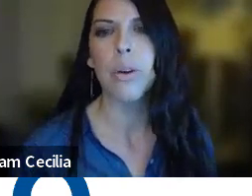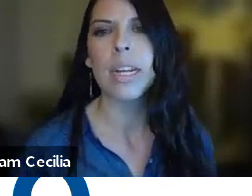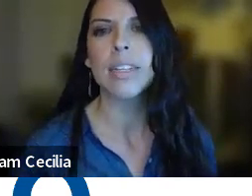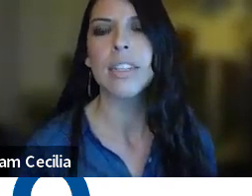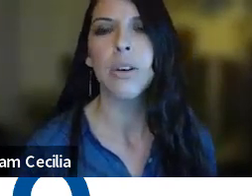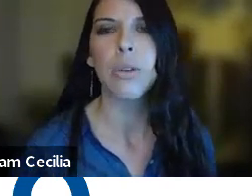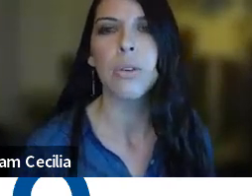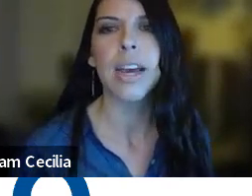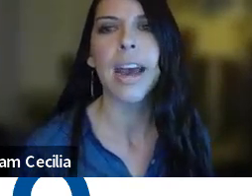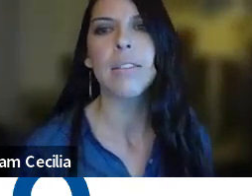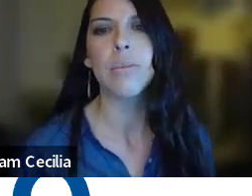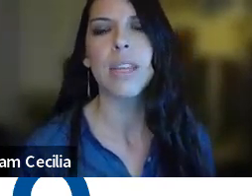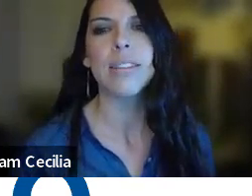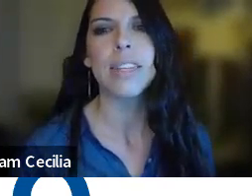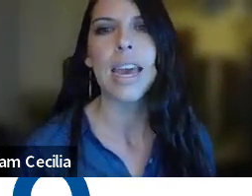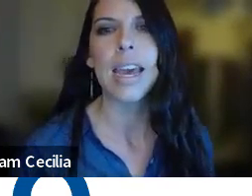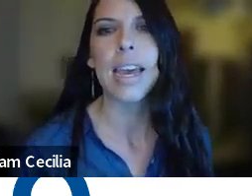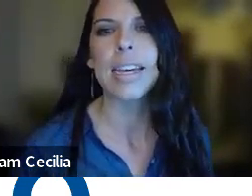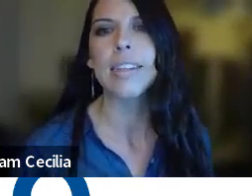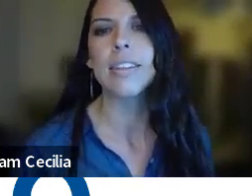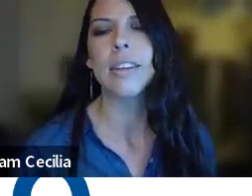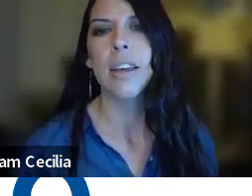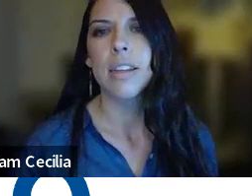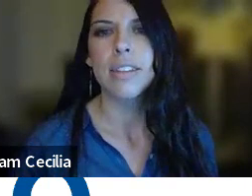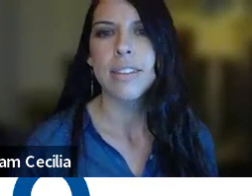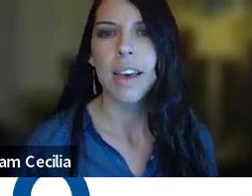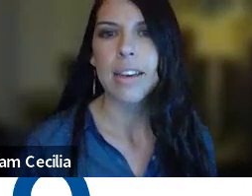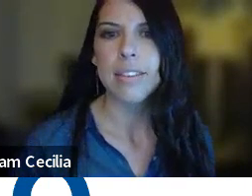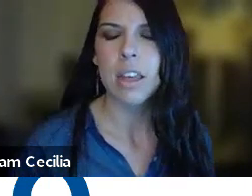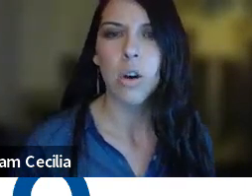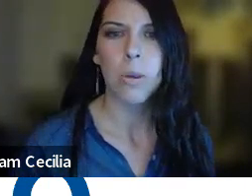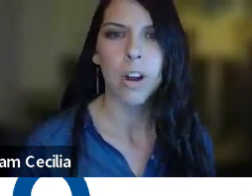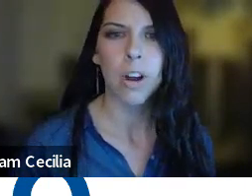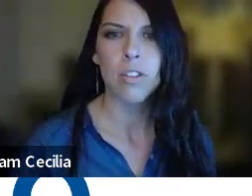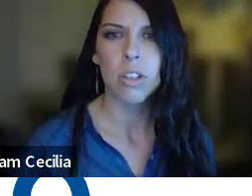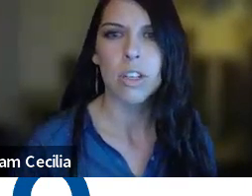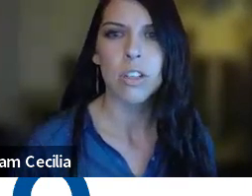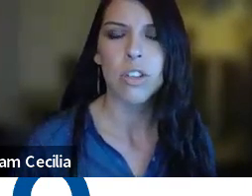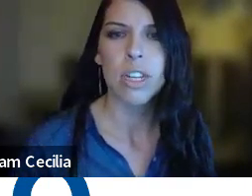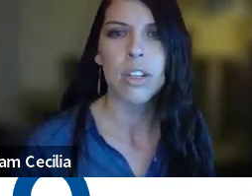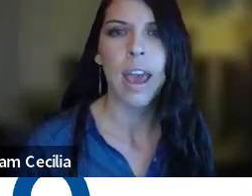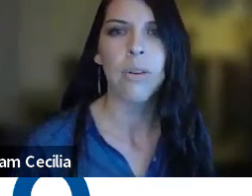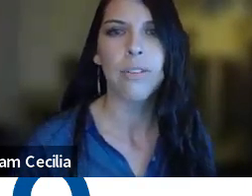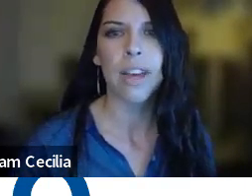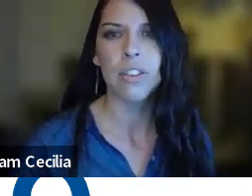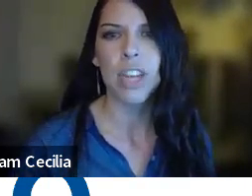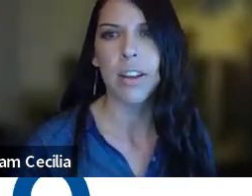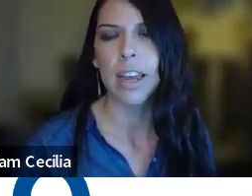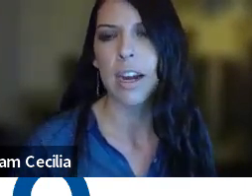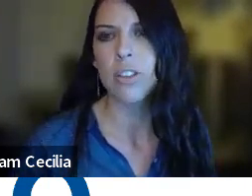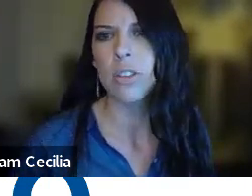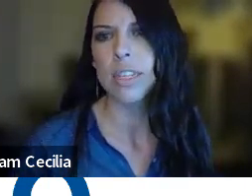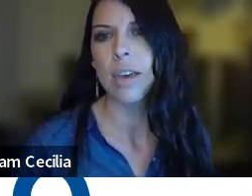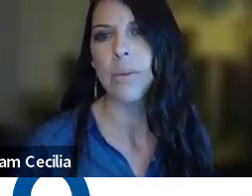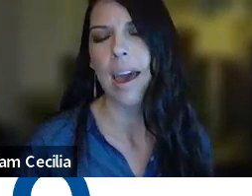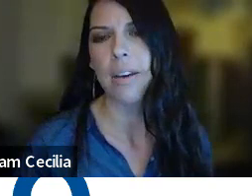Health Authority to go through the guidance with us today and discuss the Omicron surge and how it affects